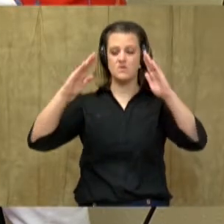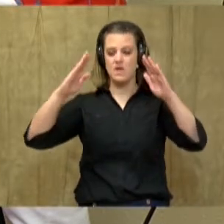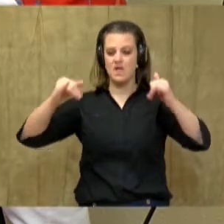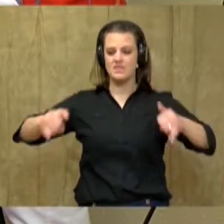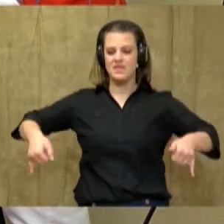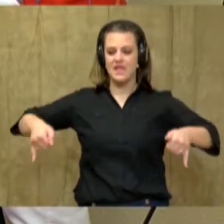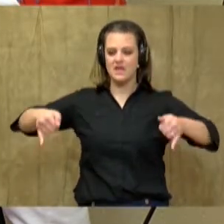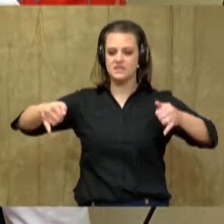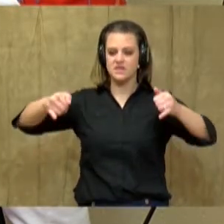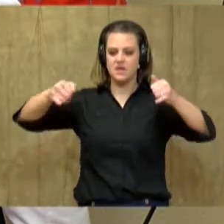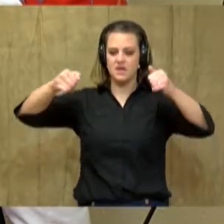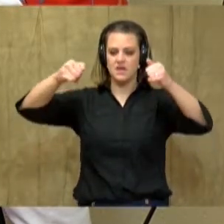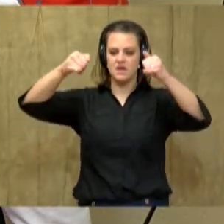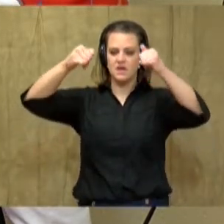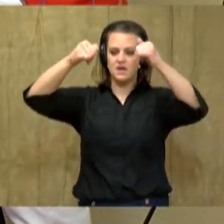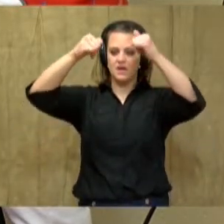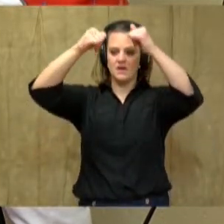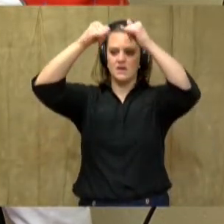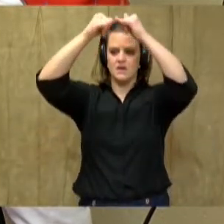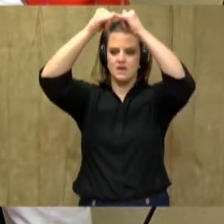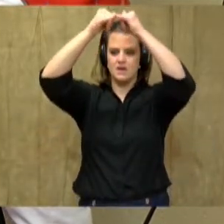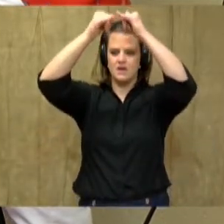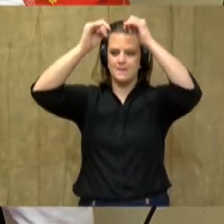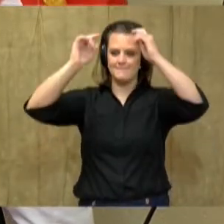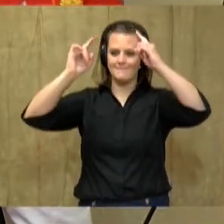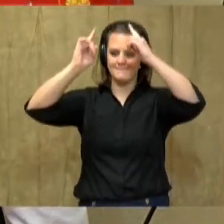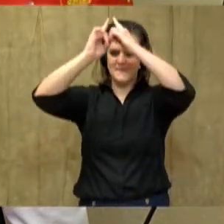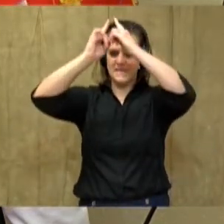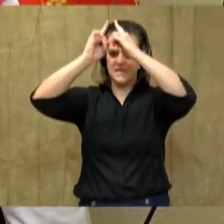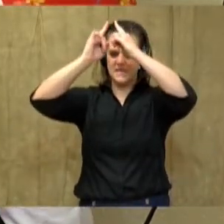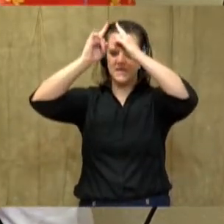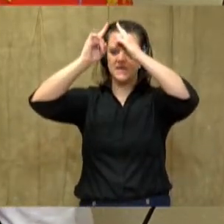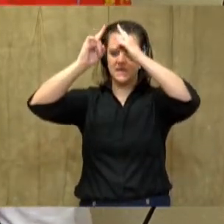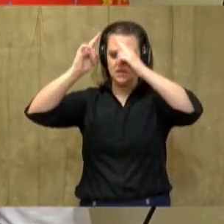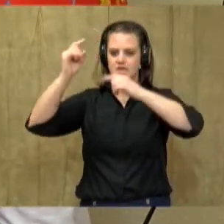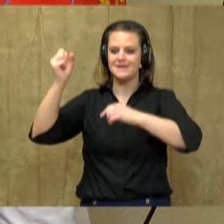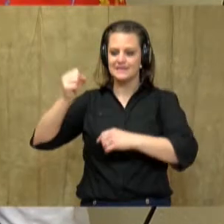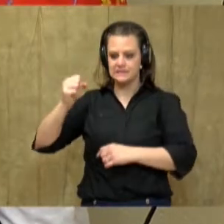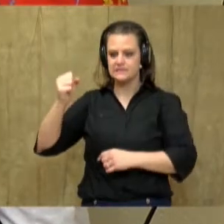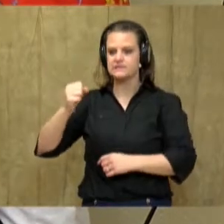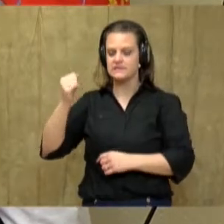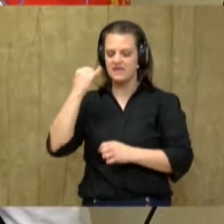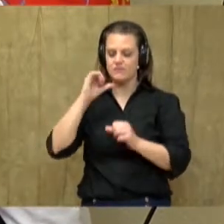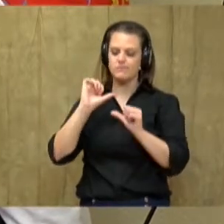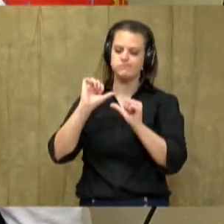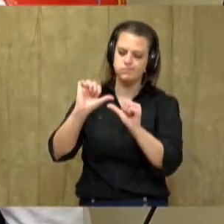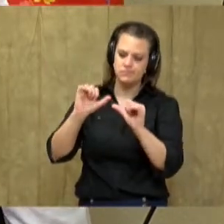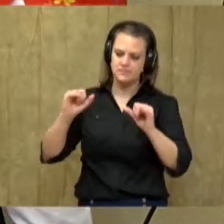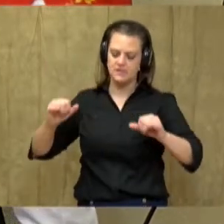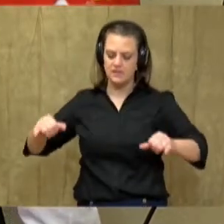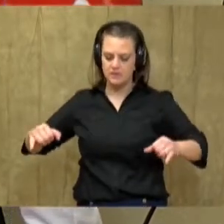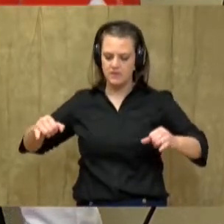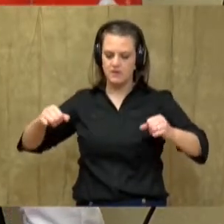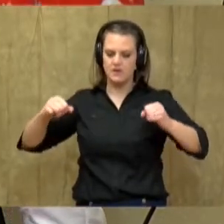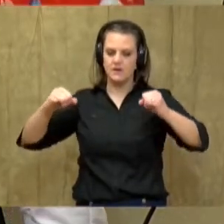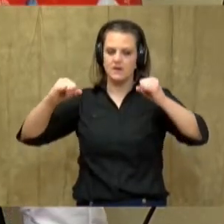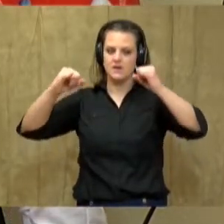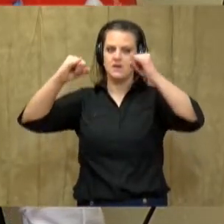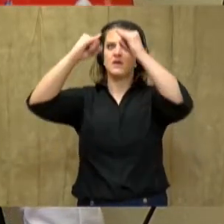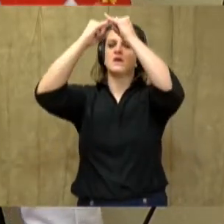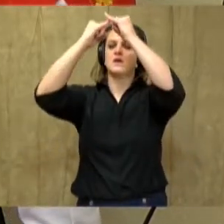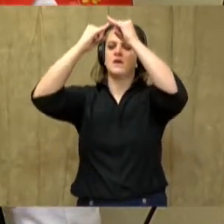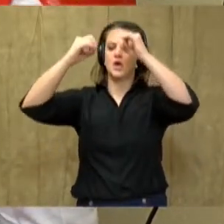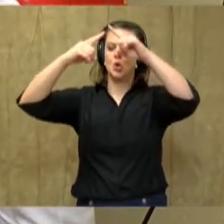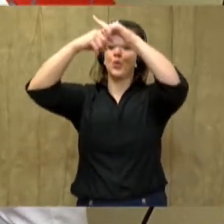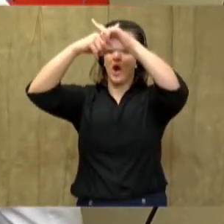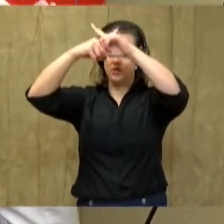lines to continue. Would they eventually meet? They would. If we extended those lines, they would eventually meet or